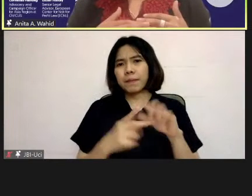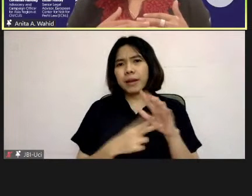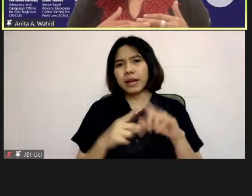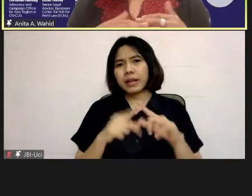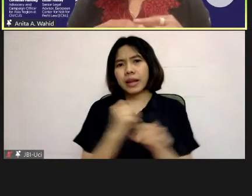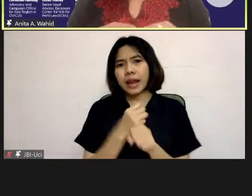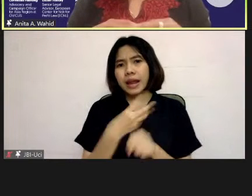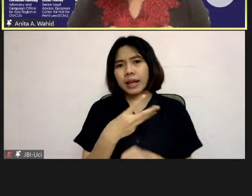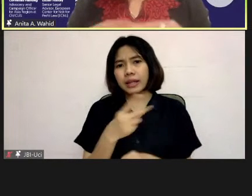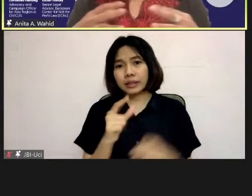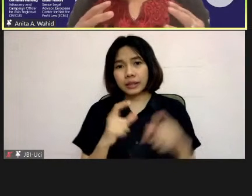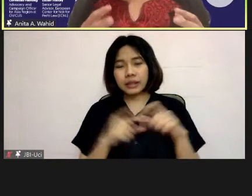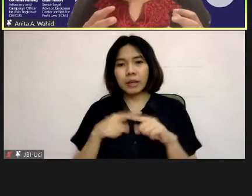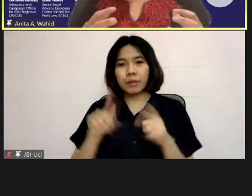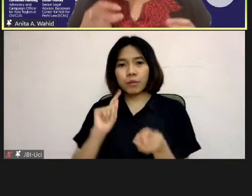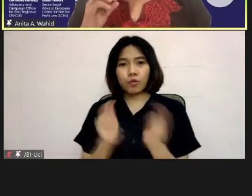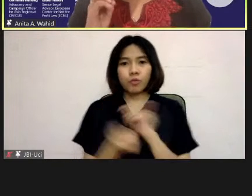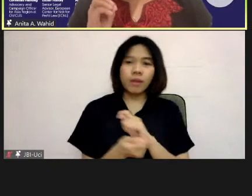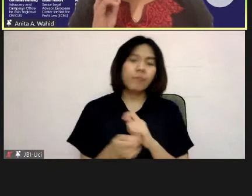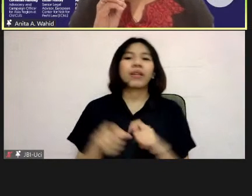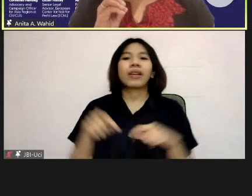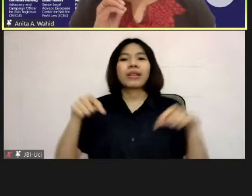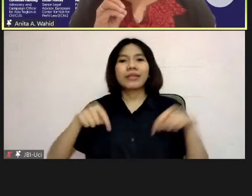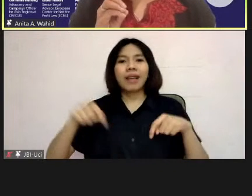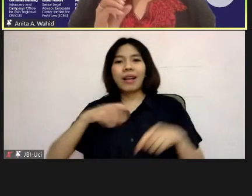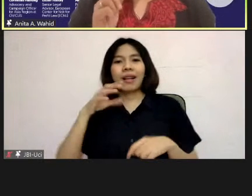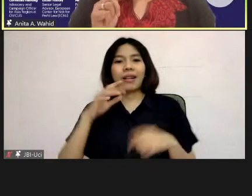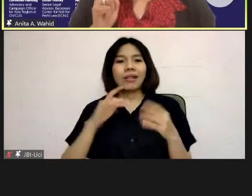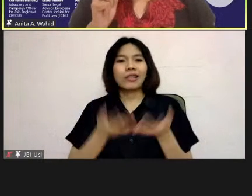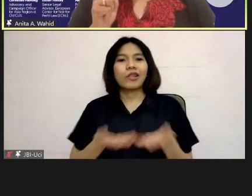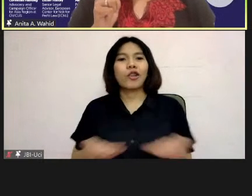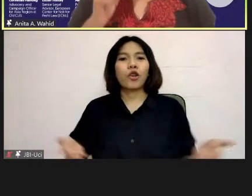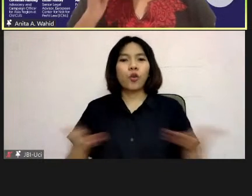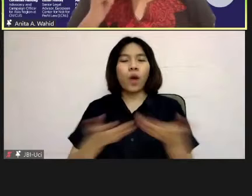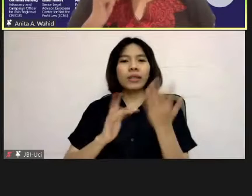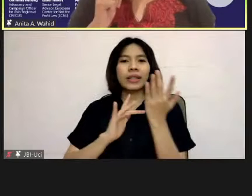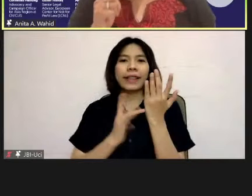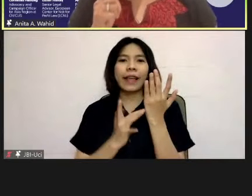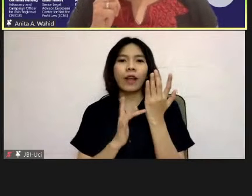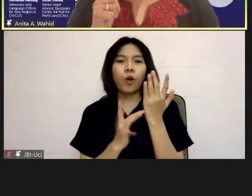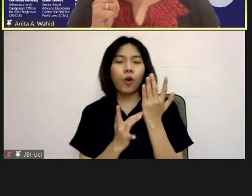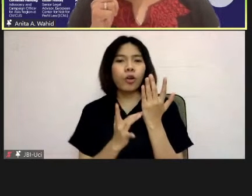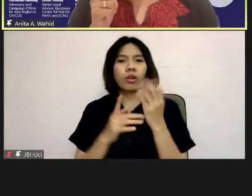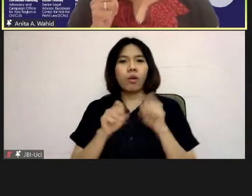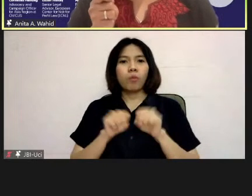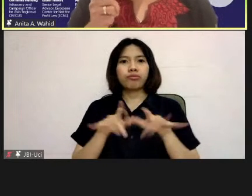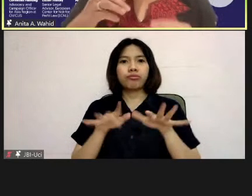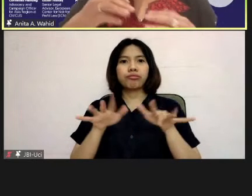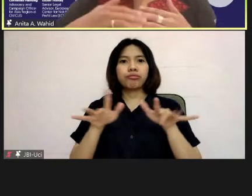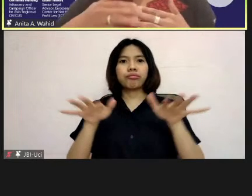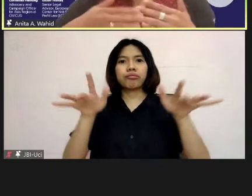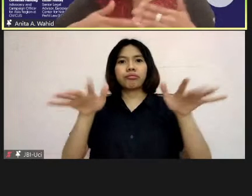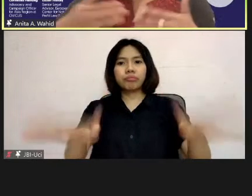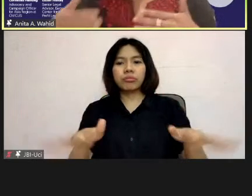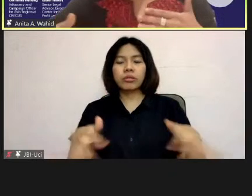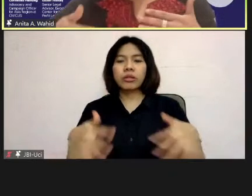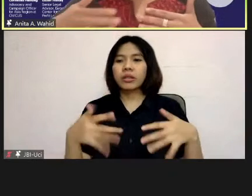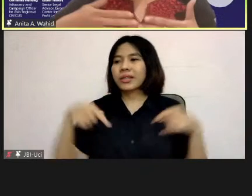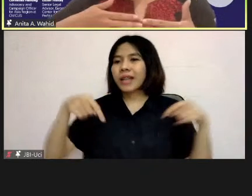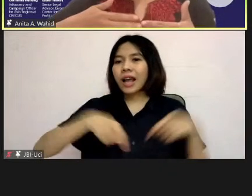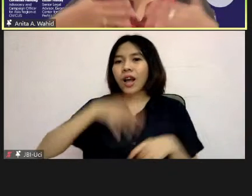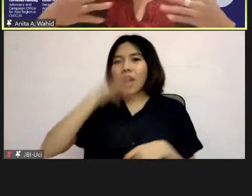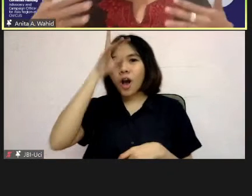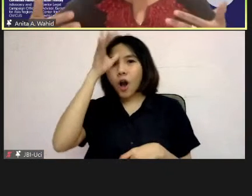not disinformation. As we see how this digital technology booming and accelerated, people will